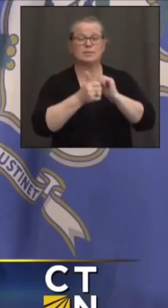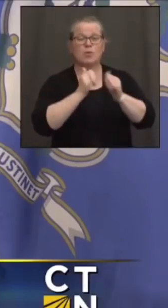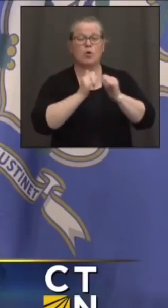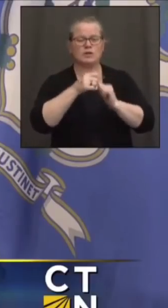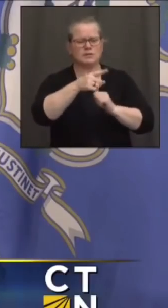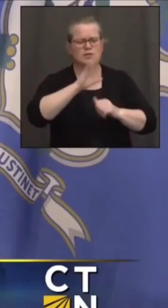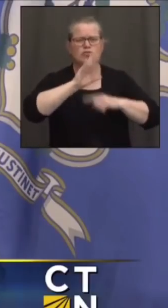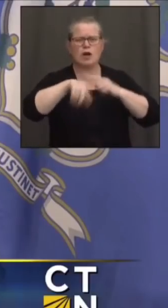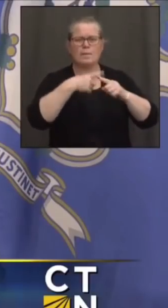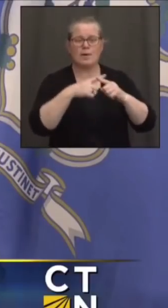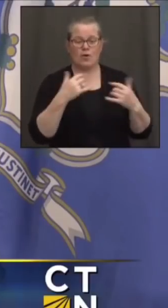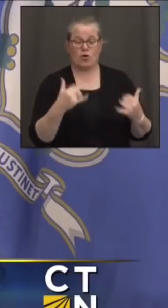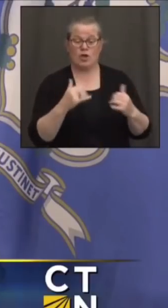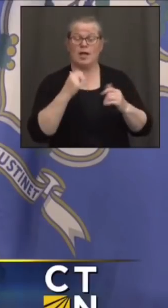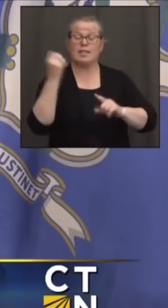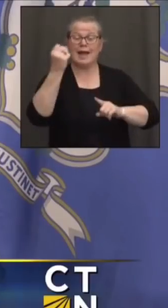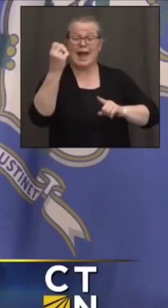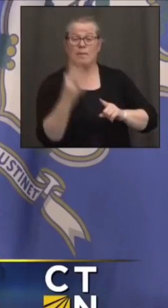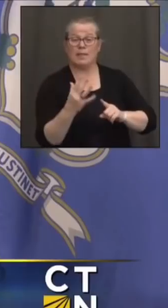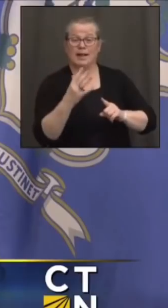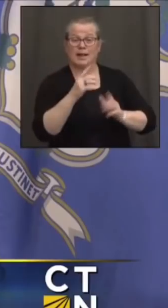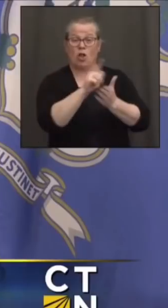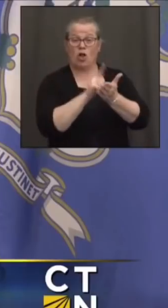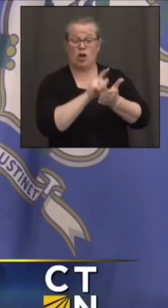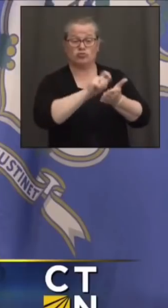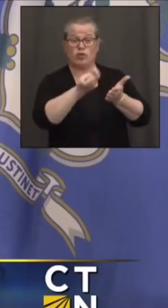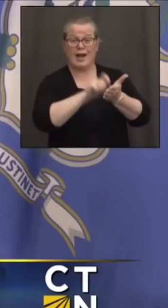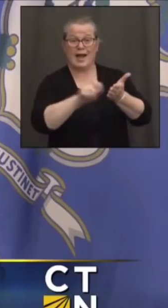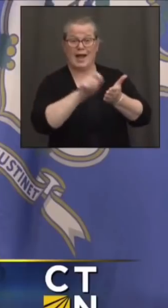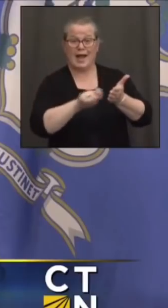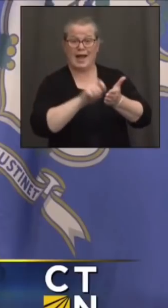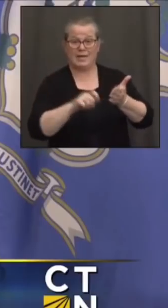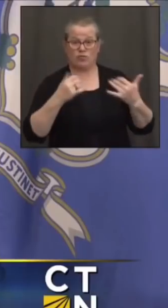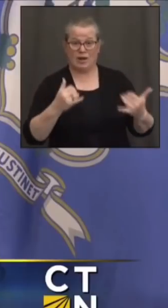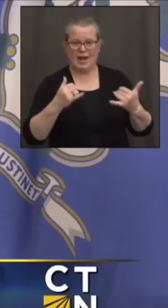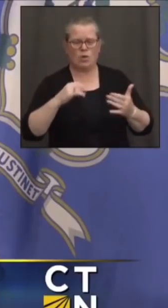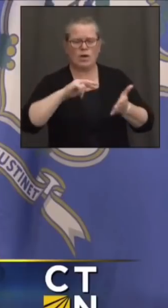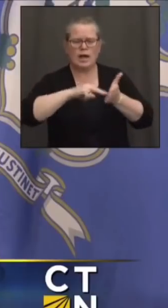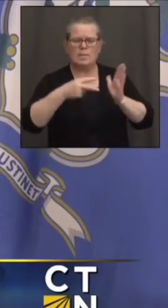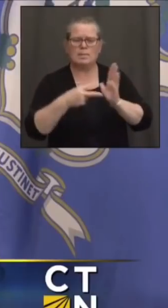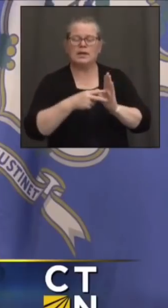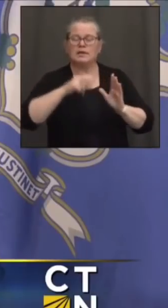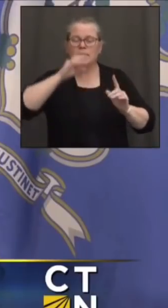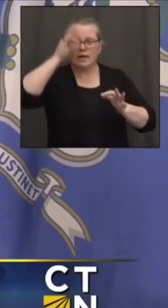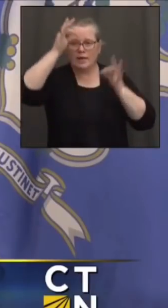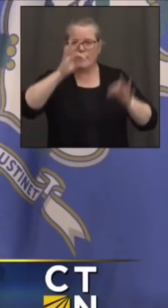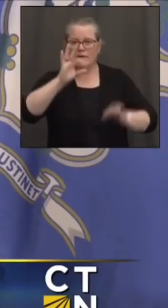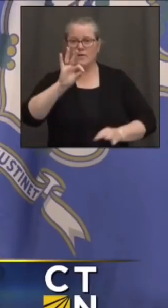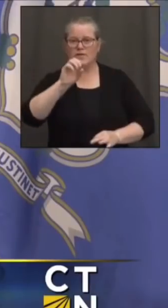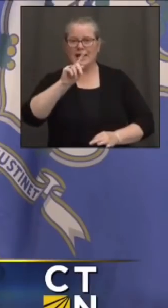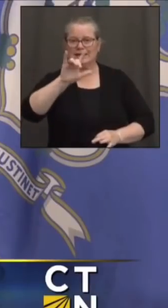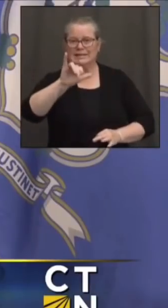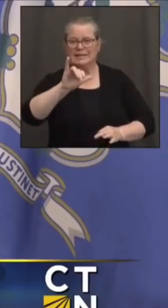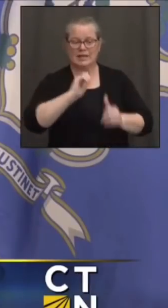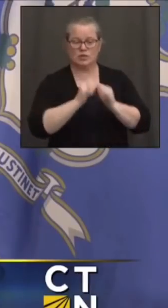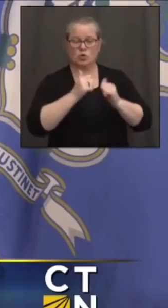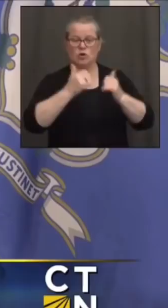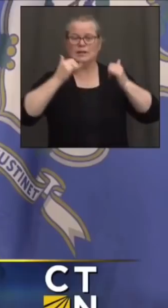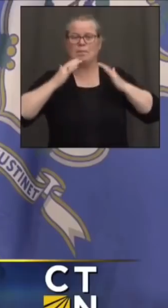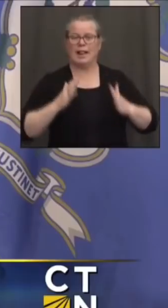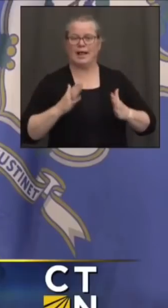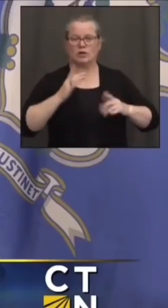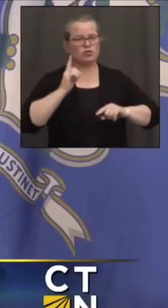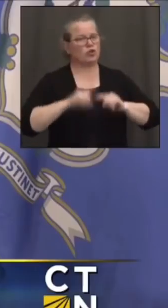legislation is currently drafted, it would mean that thousands of fantasy sports players wouldn't be able to play for money on